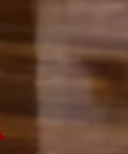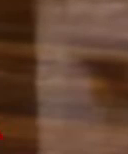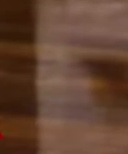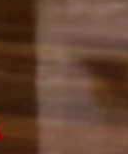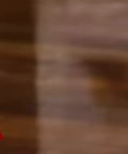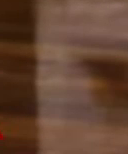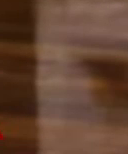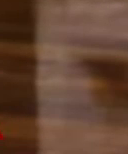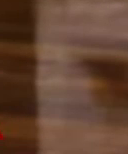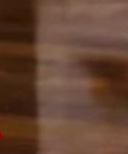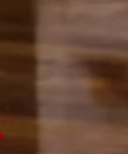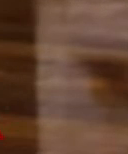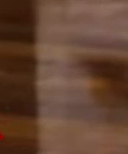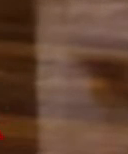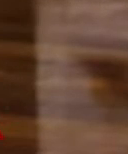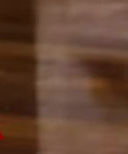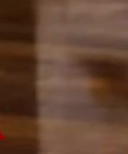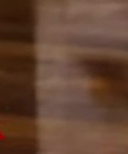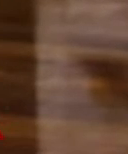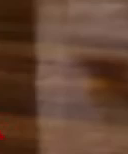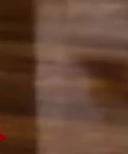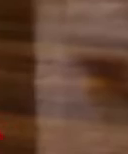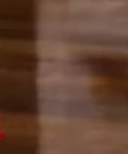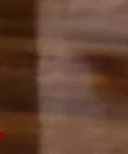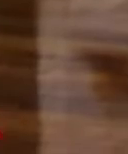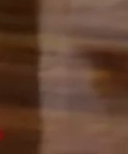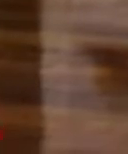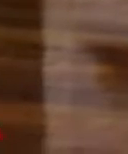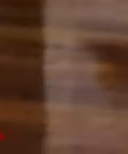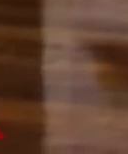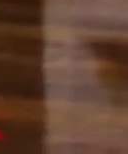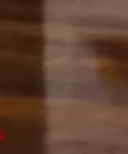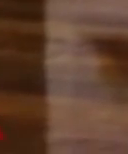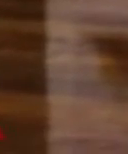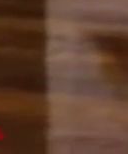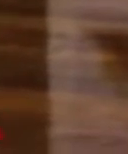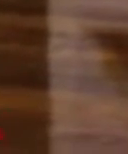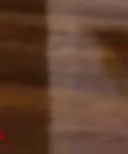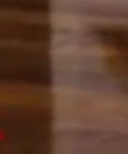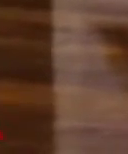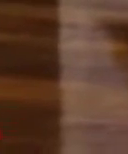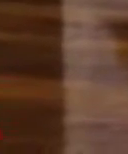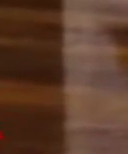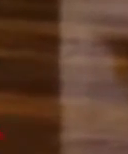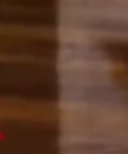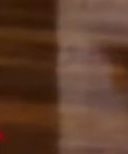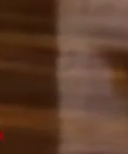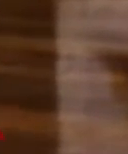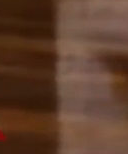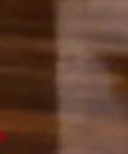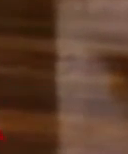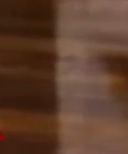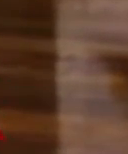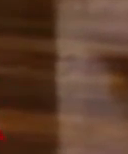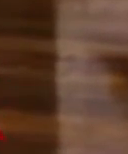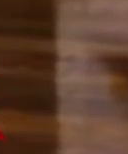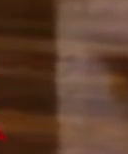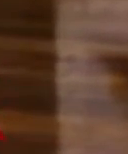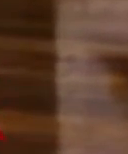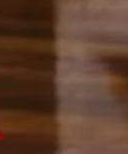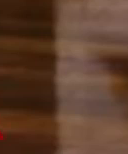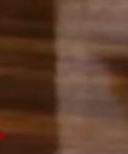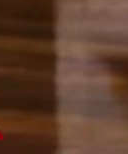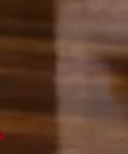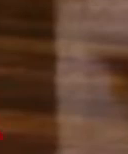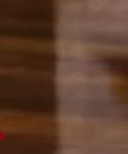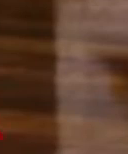provincial human settlements Indaba platform as hosted by the 6th administration for the first time.